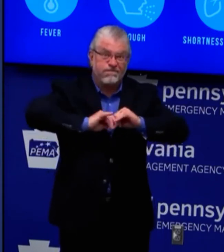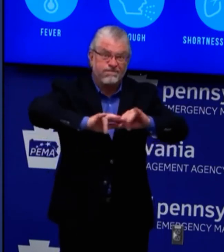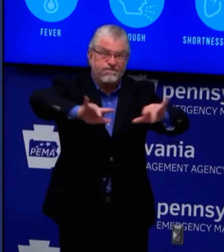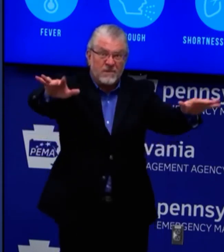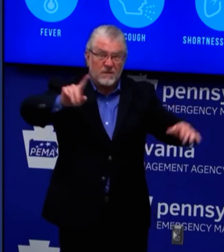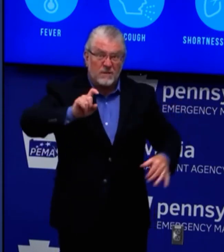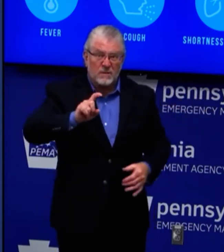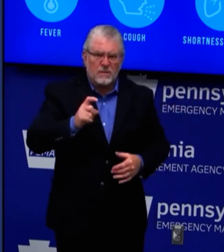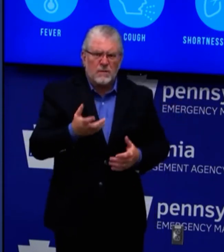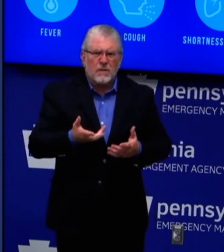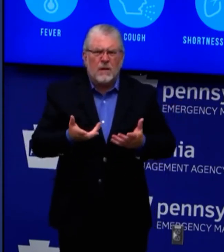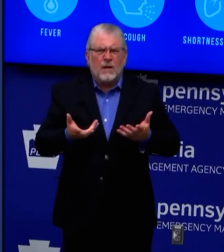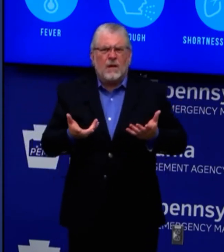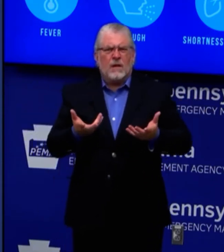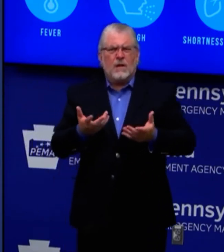on.